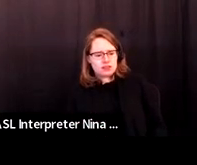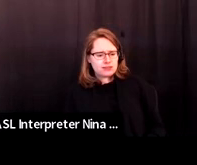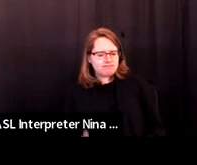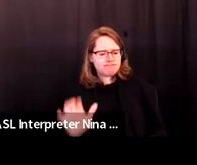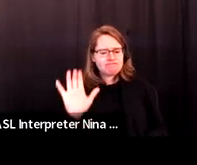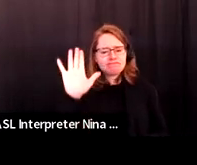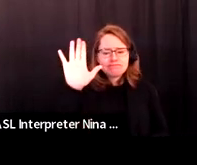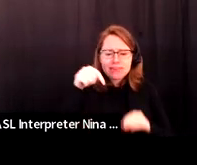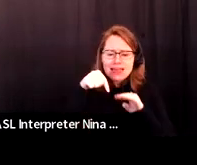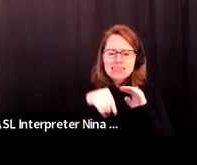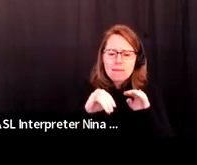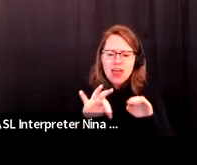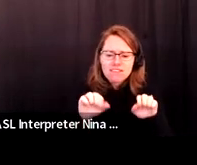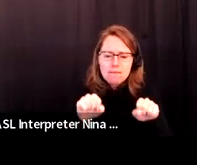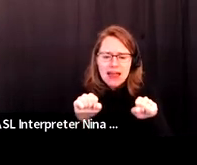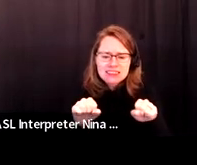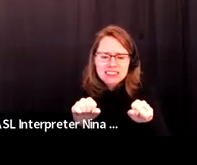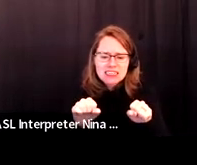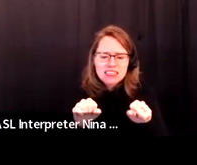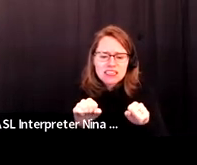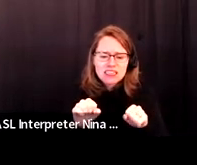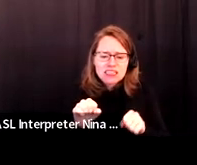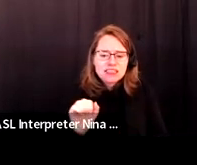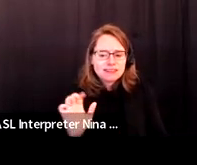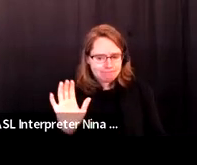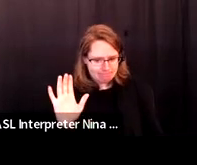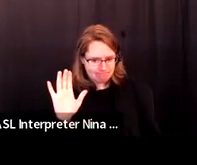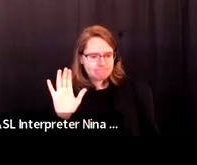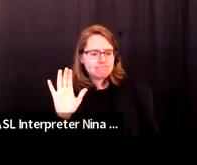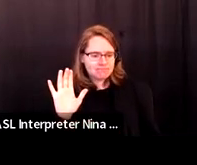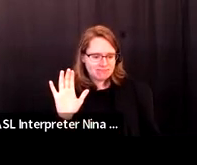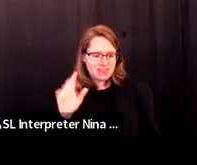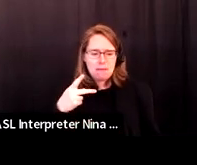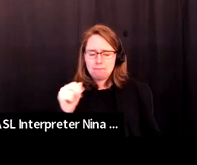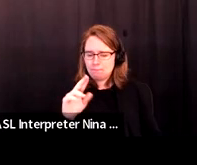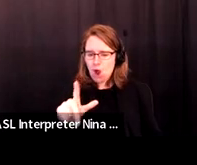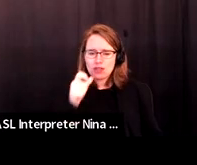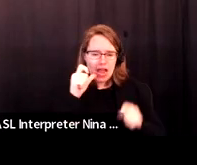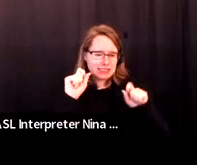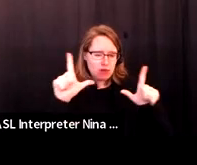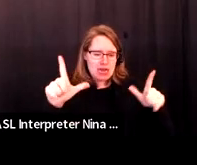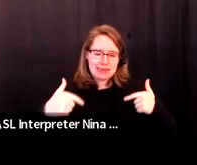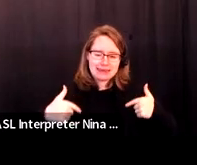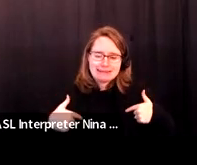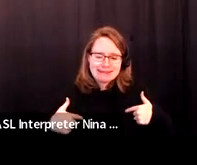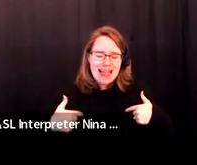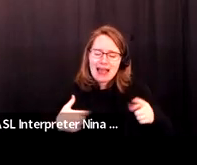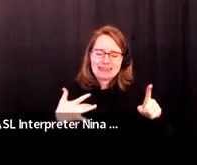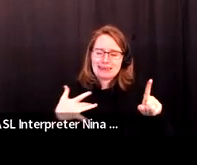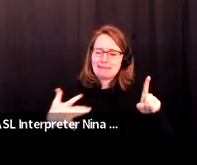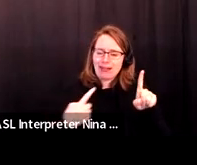of capacity? What was that in relation to? Well, yeah, and not surprisingly, I'm the outlier here, and